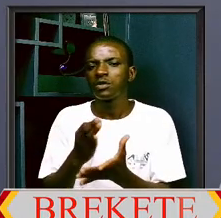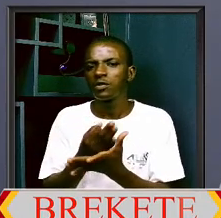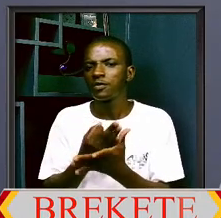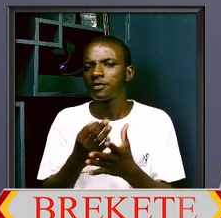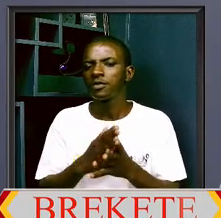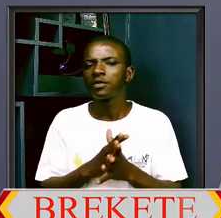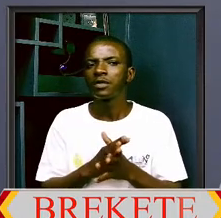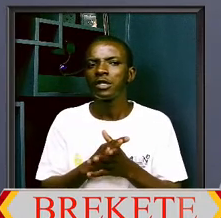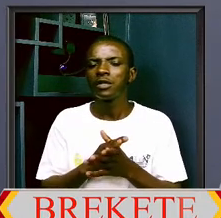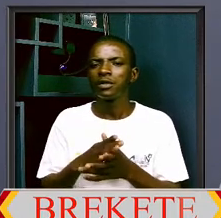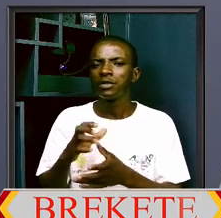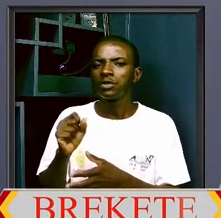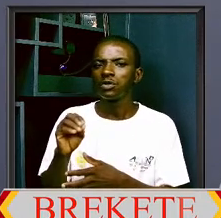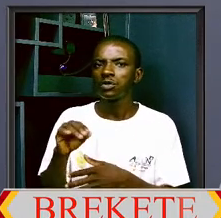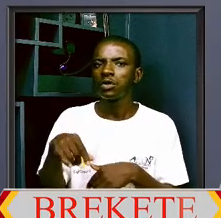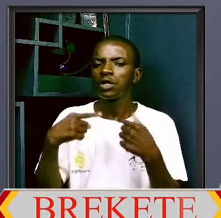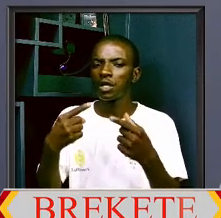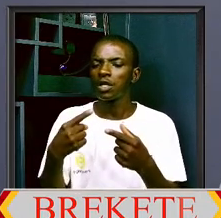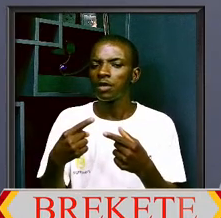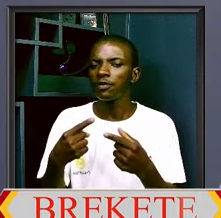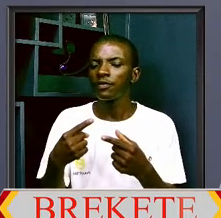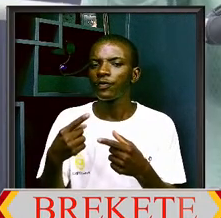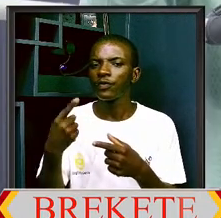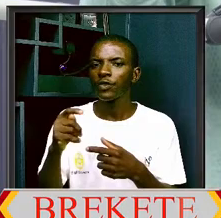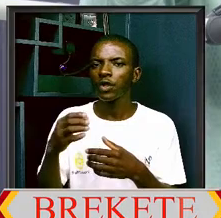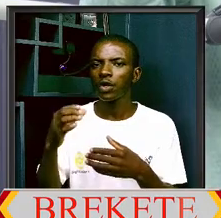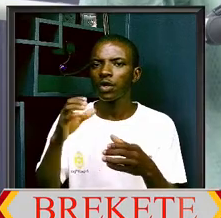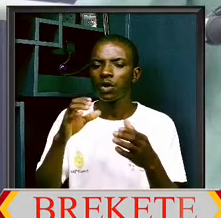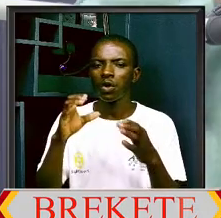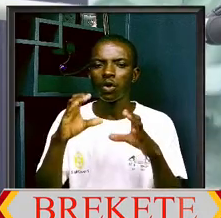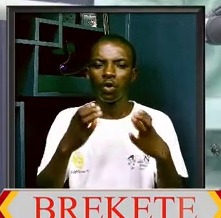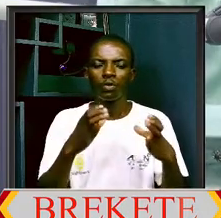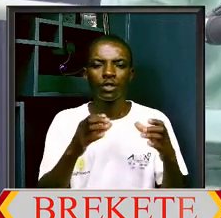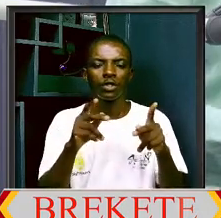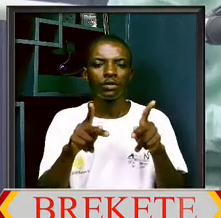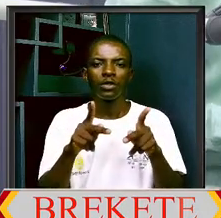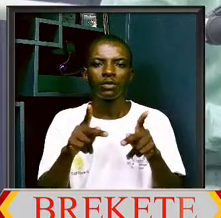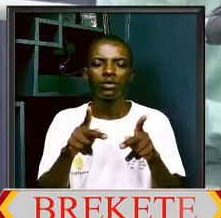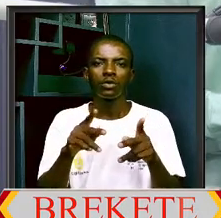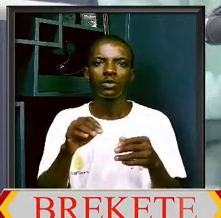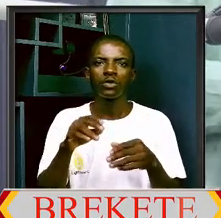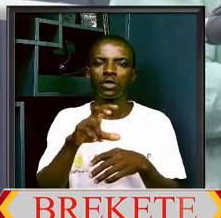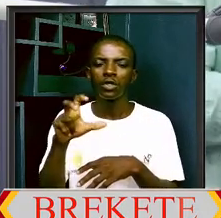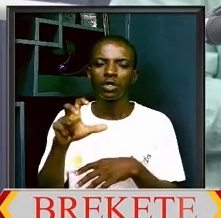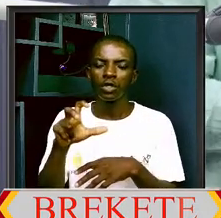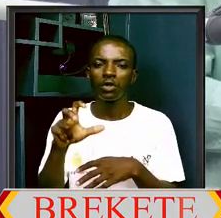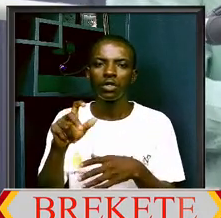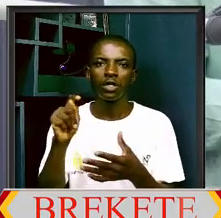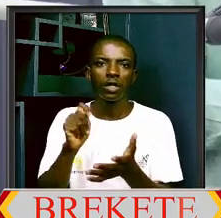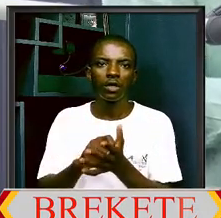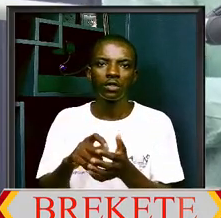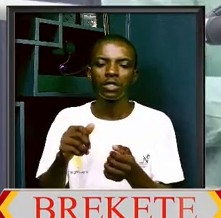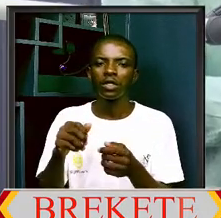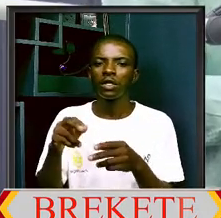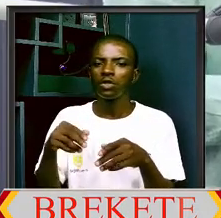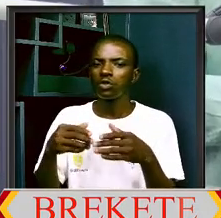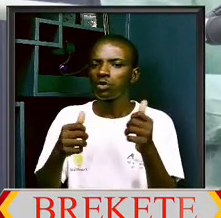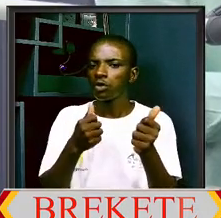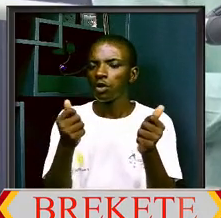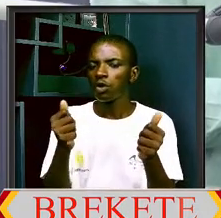the so I give the the community people 300,000 n to escort the girl